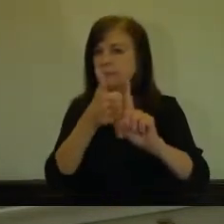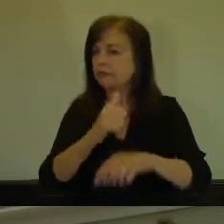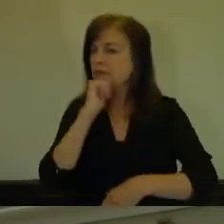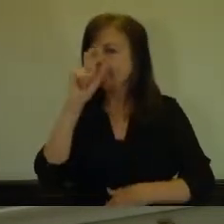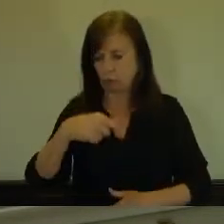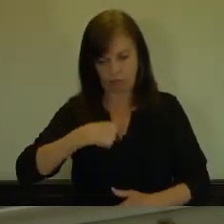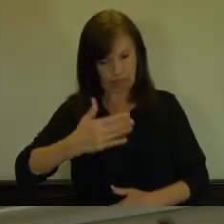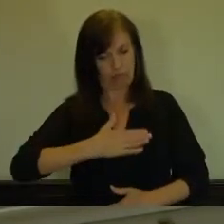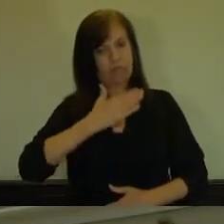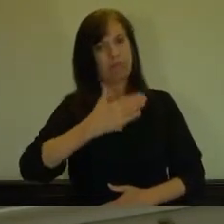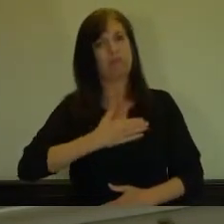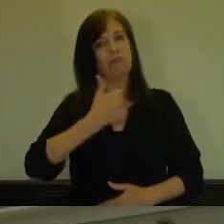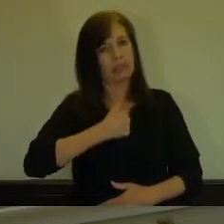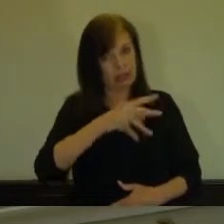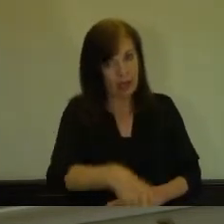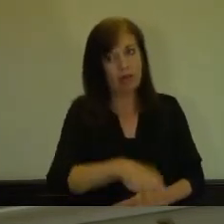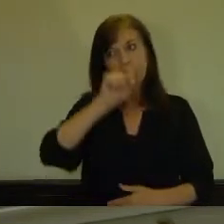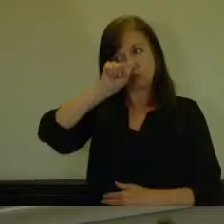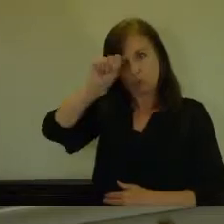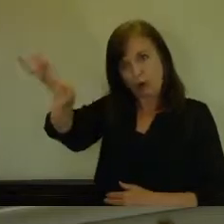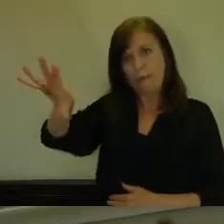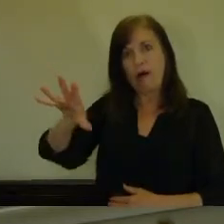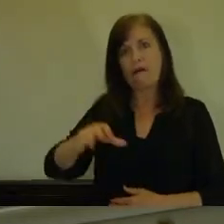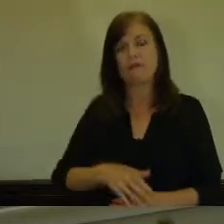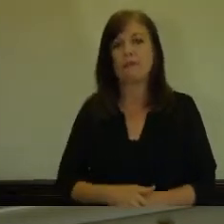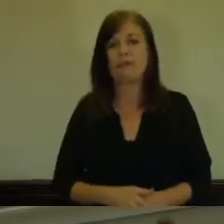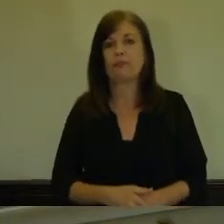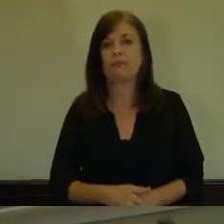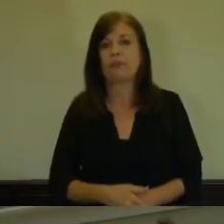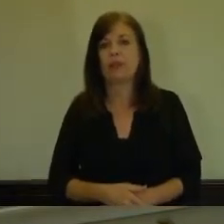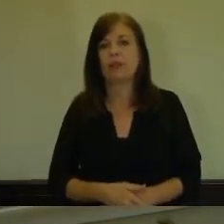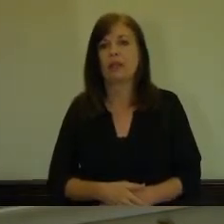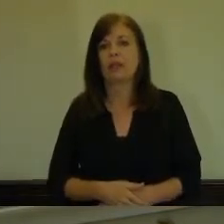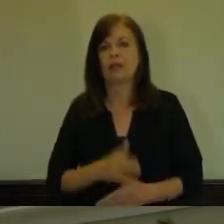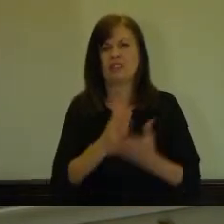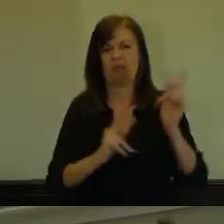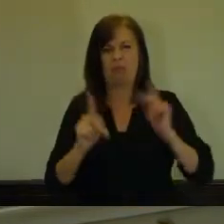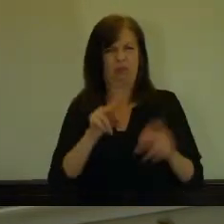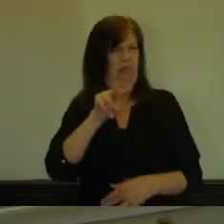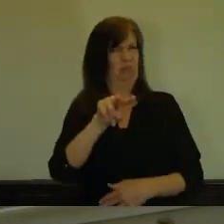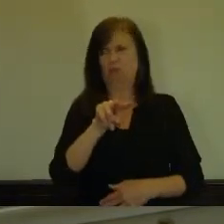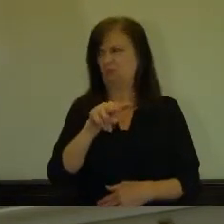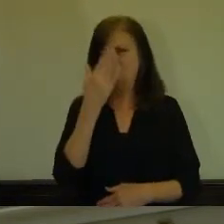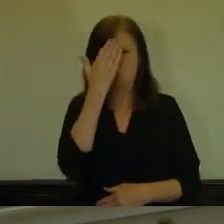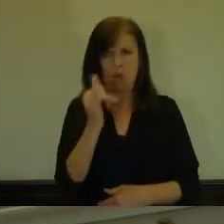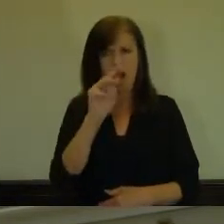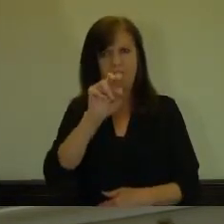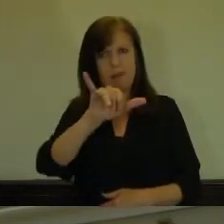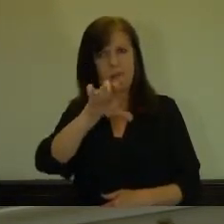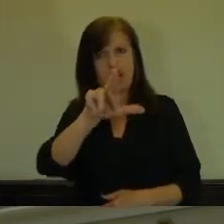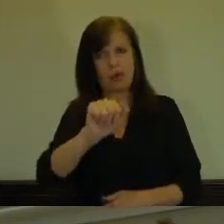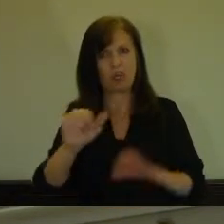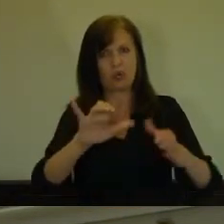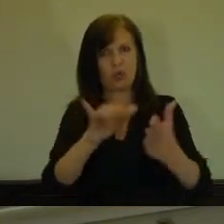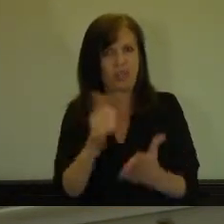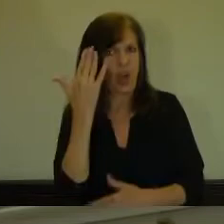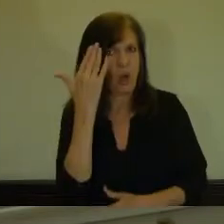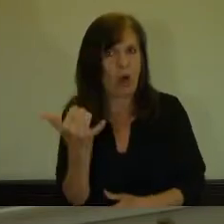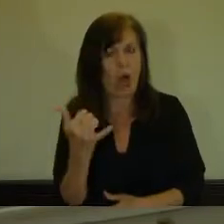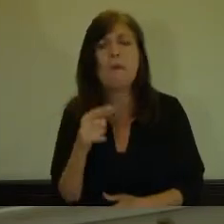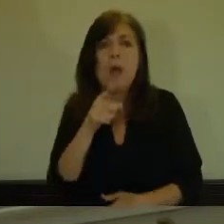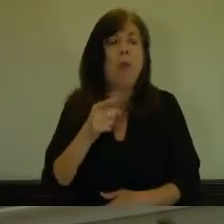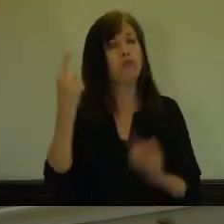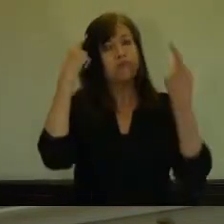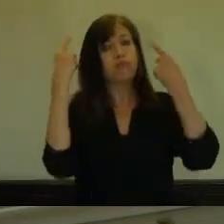you. And you know, to many people, the request didn't make any sense, although they supported the